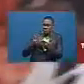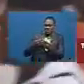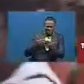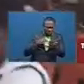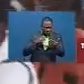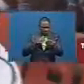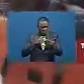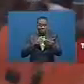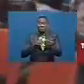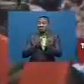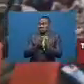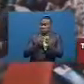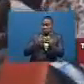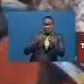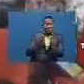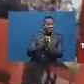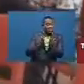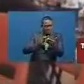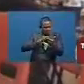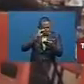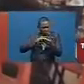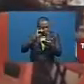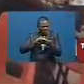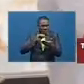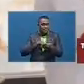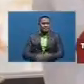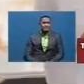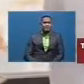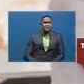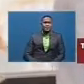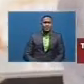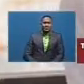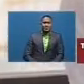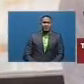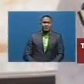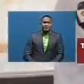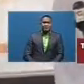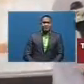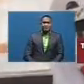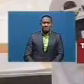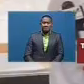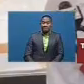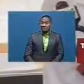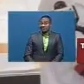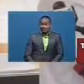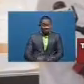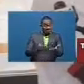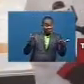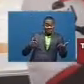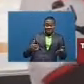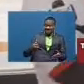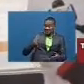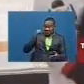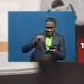guidelines seriously in order to upgrade themselves professionally. If you fail to upgrade yourself